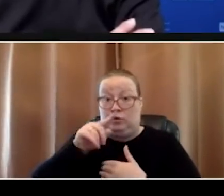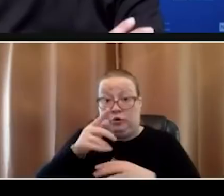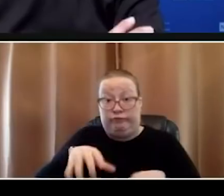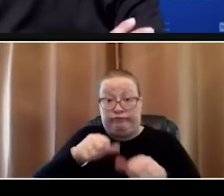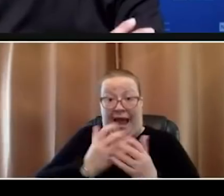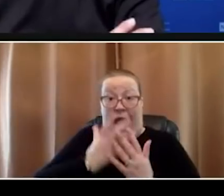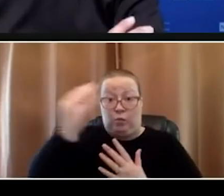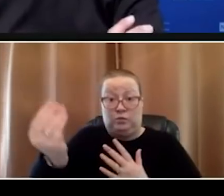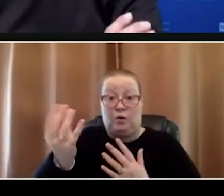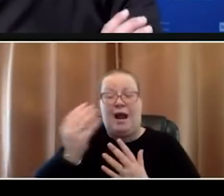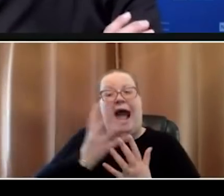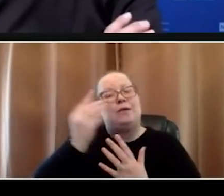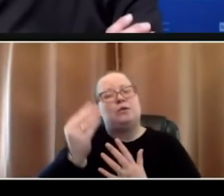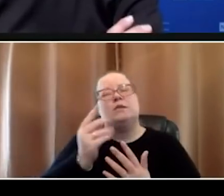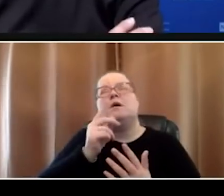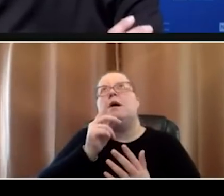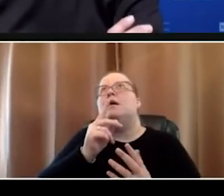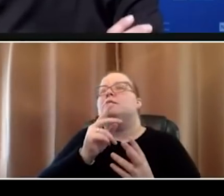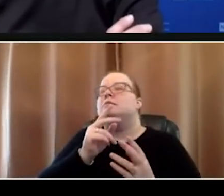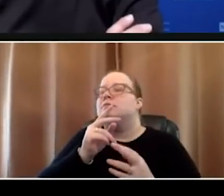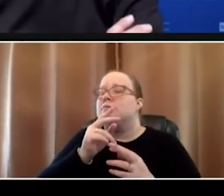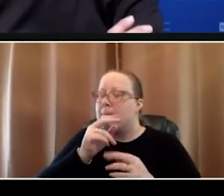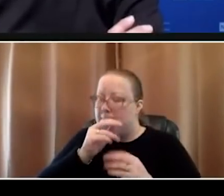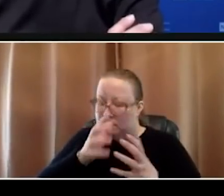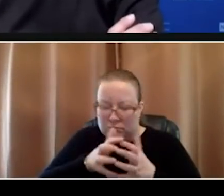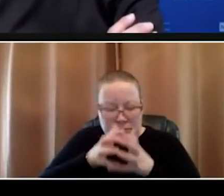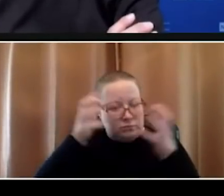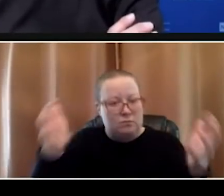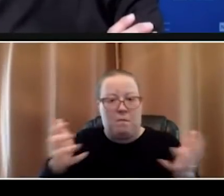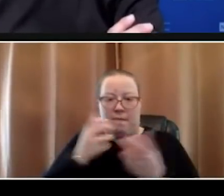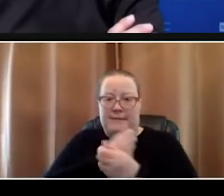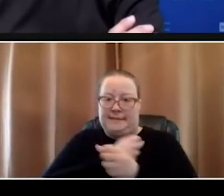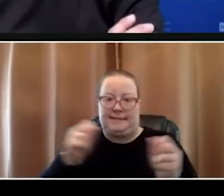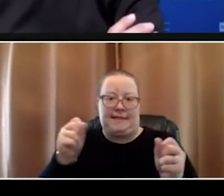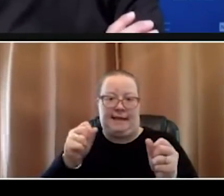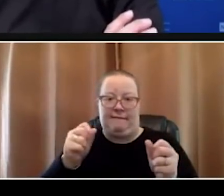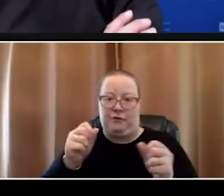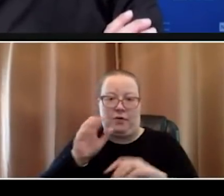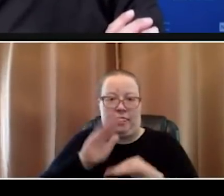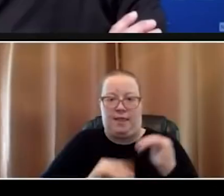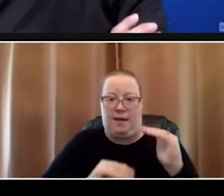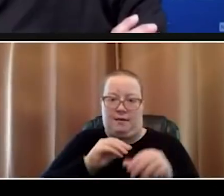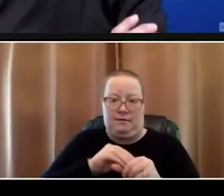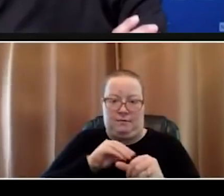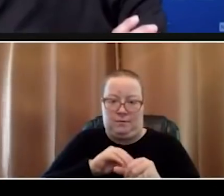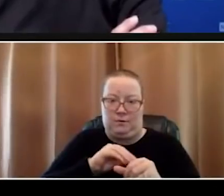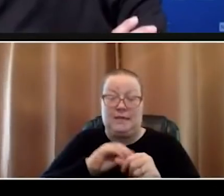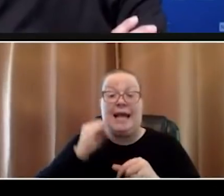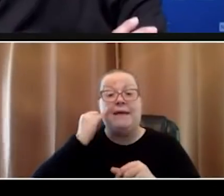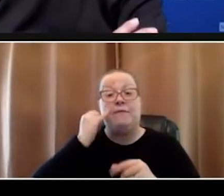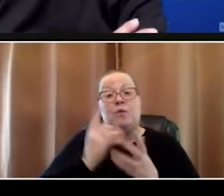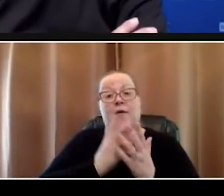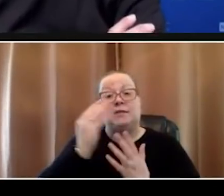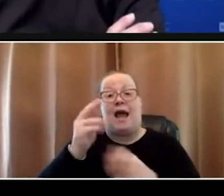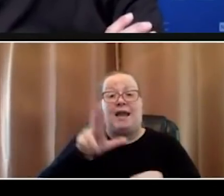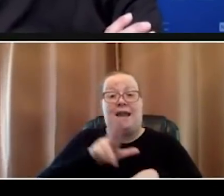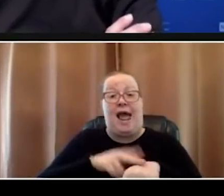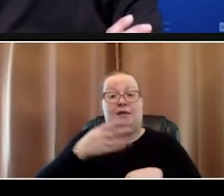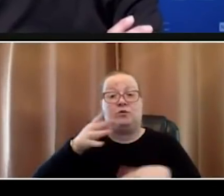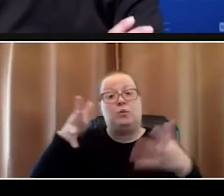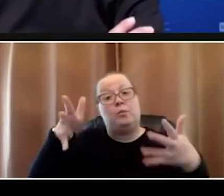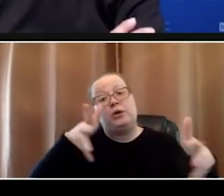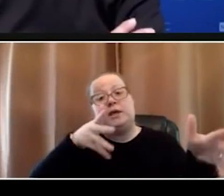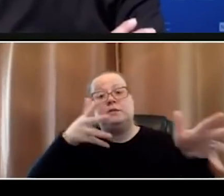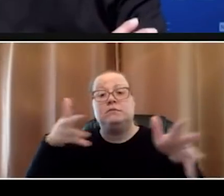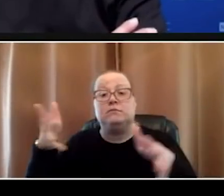much safer than indoors. I mean, if you're out there with the natural breezes that blow